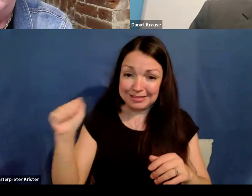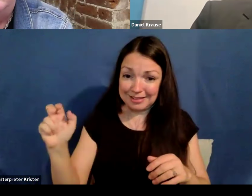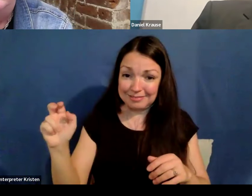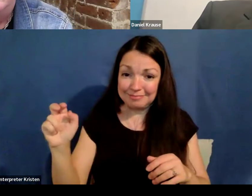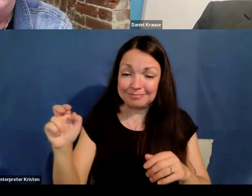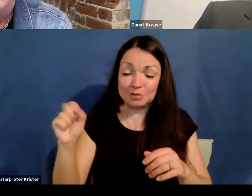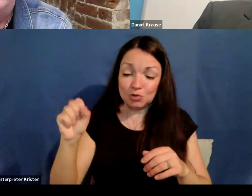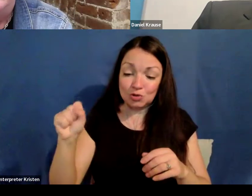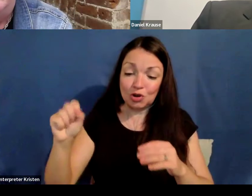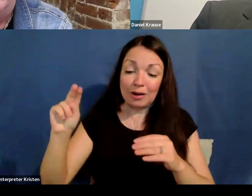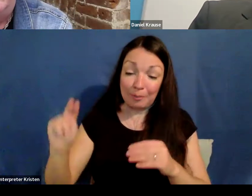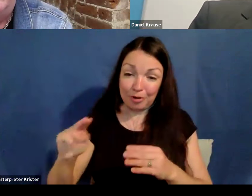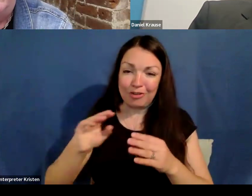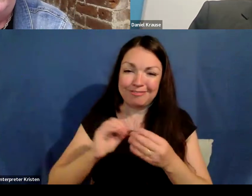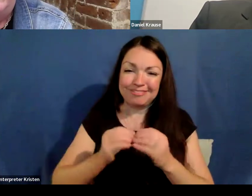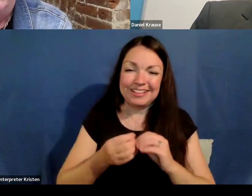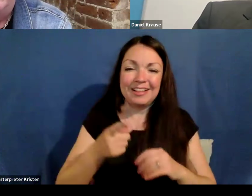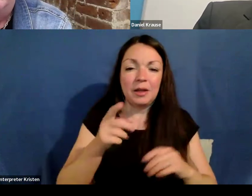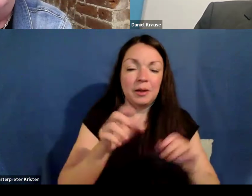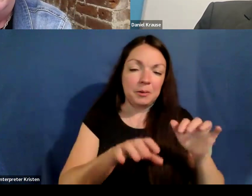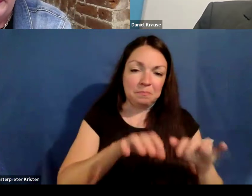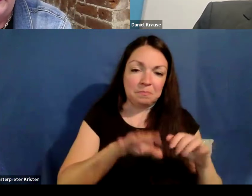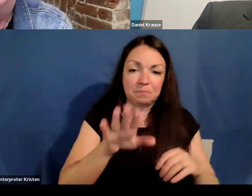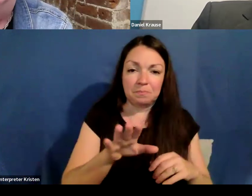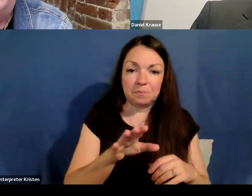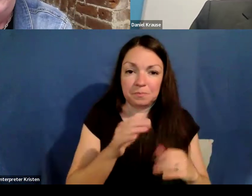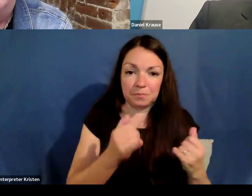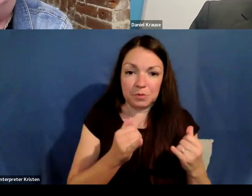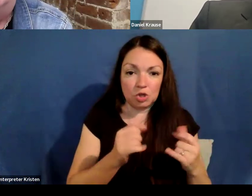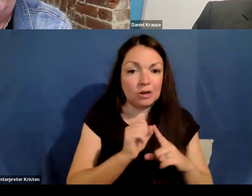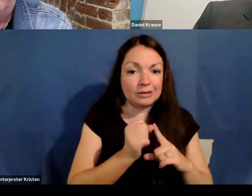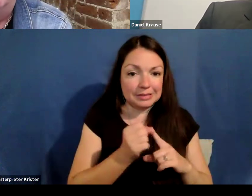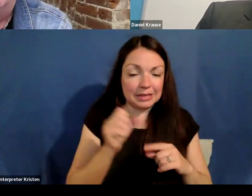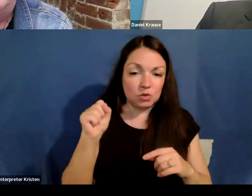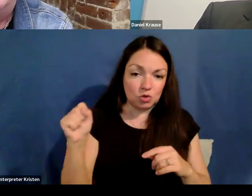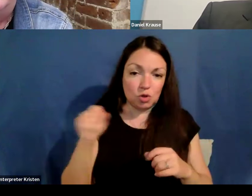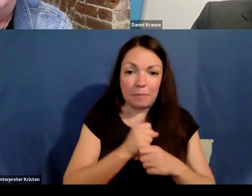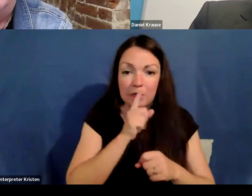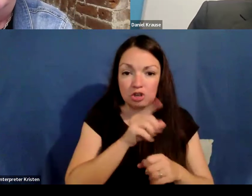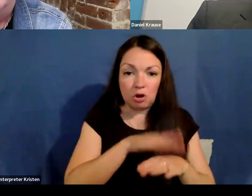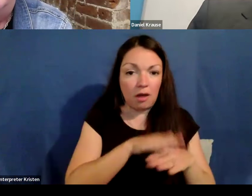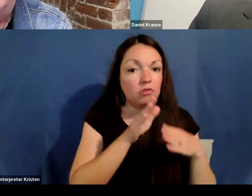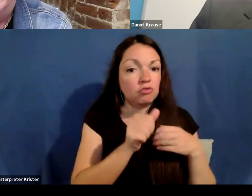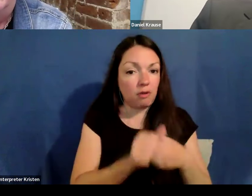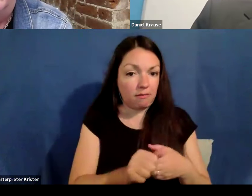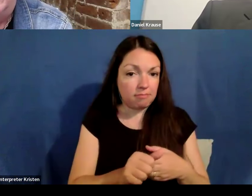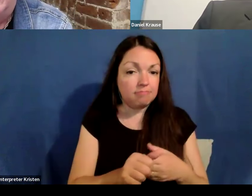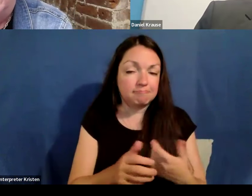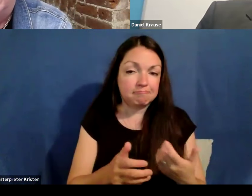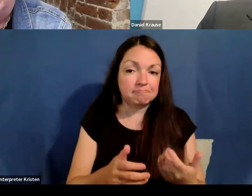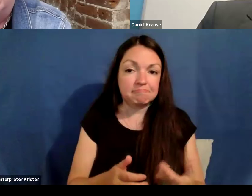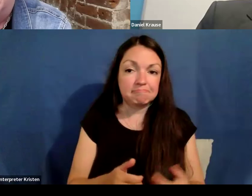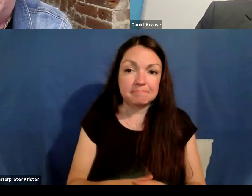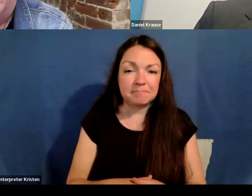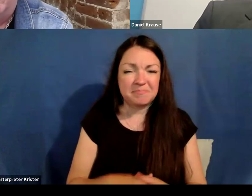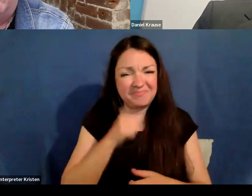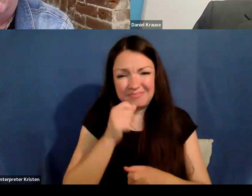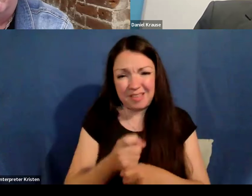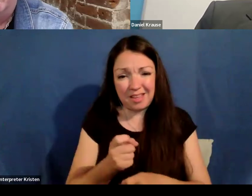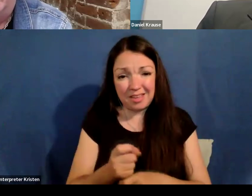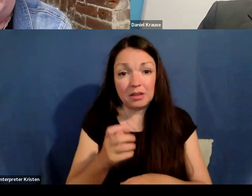in. That you're able to actually pull your current statement for your Social Security and make sure it's on track and it's what you expect. Yeah. But I'm not kidding about getting